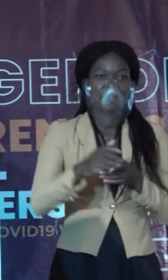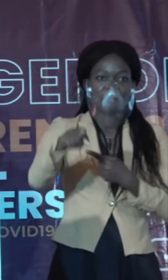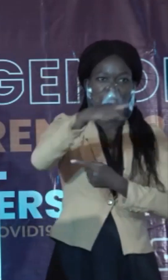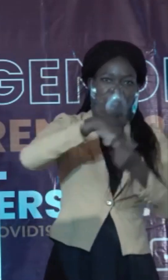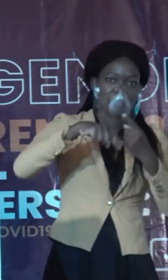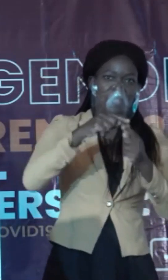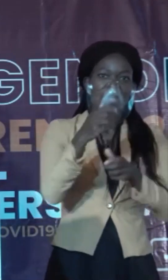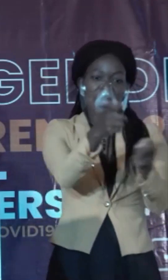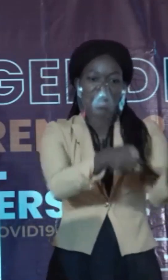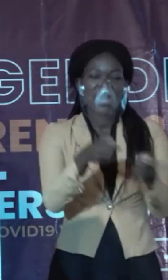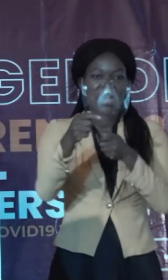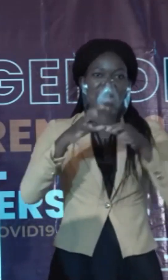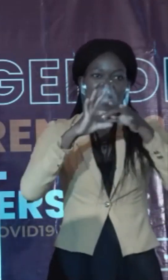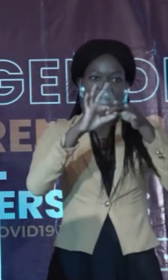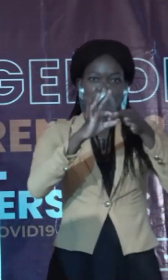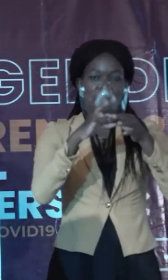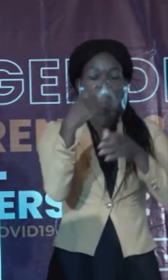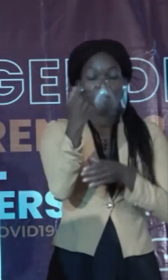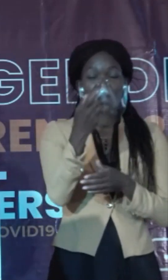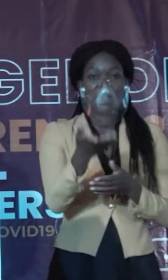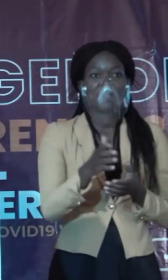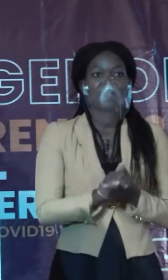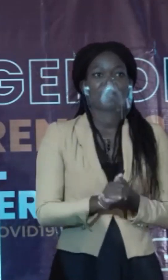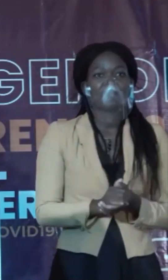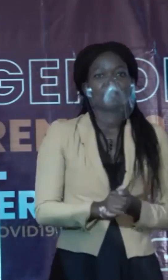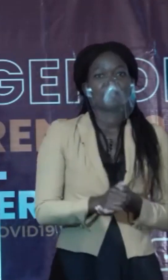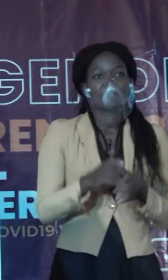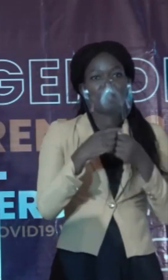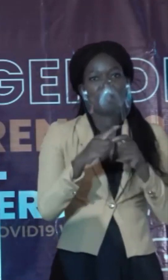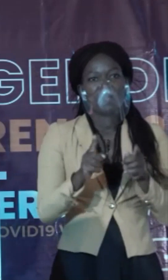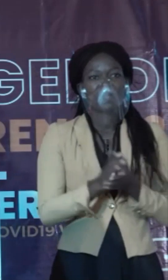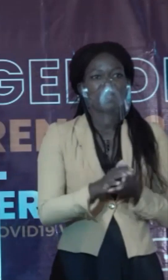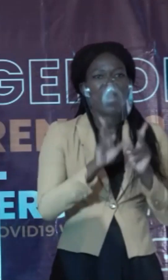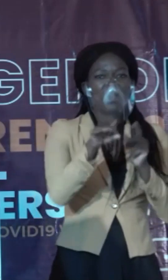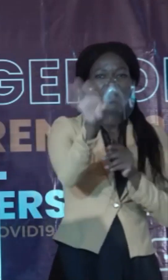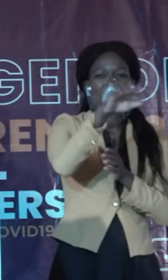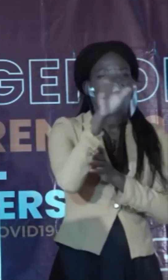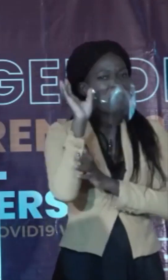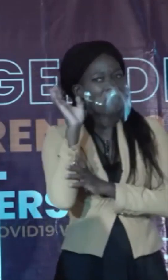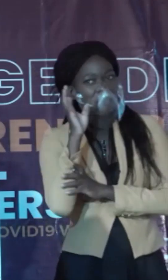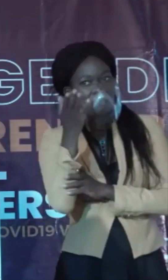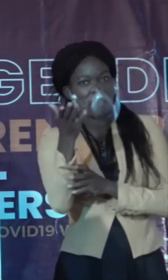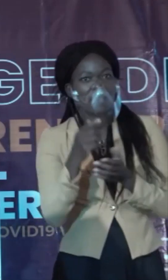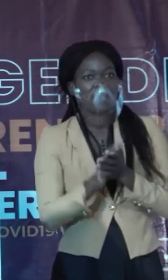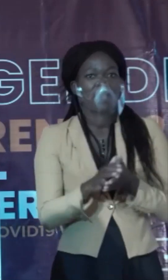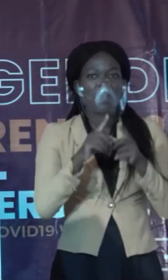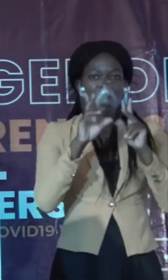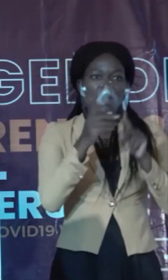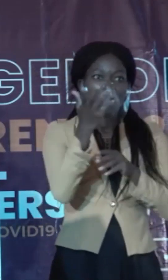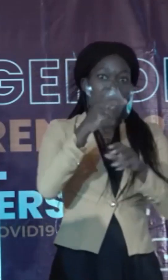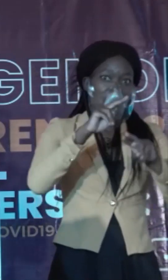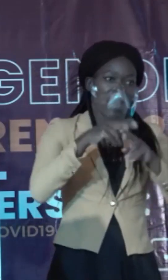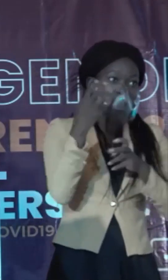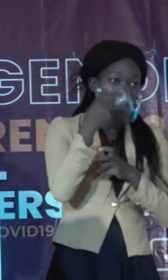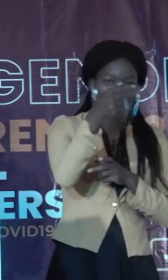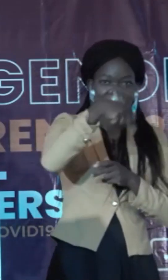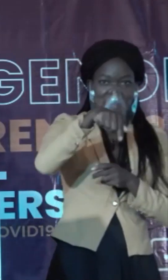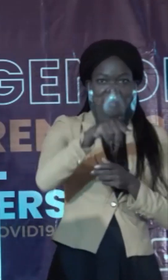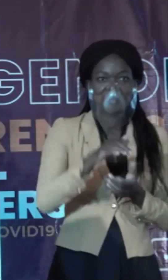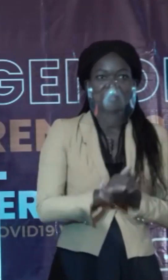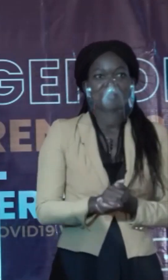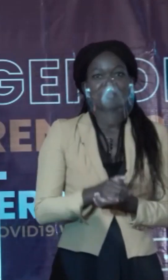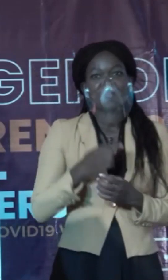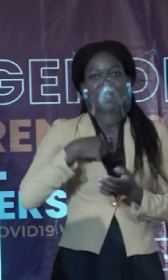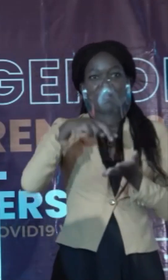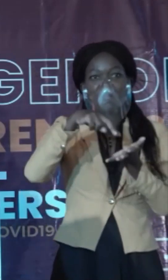Malawi, and all other dear listeners and those on the call. On behalf of the